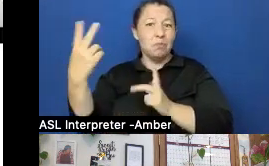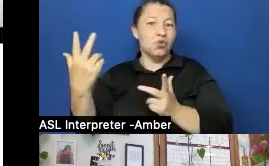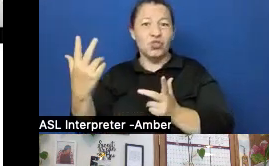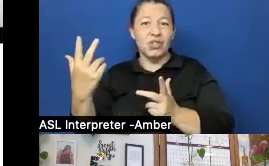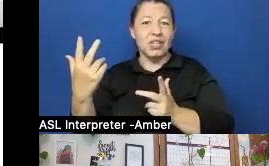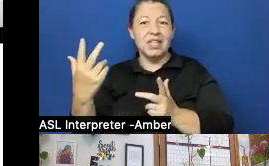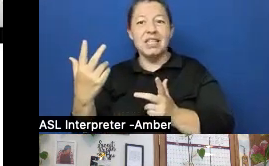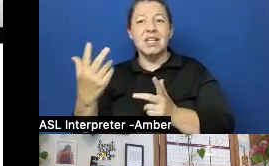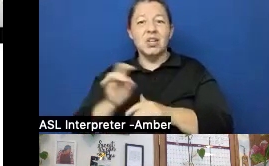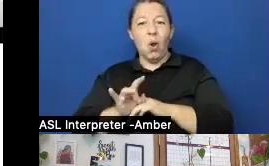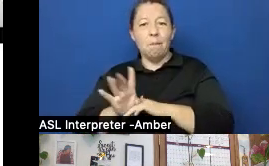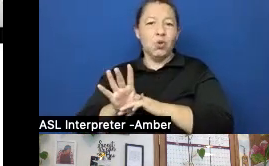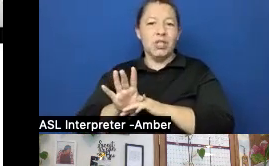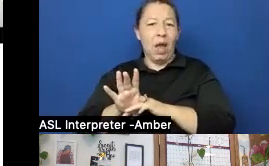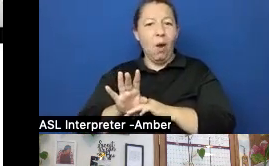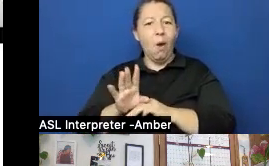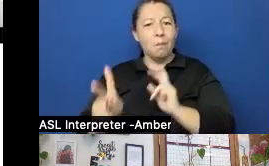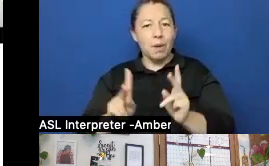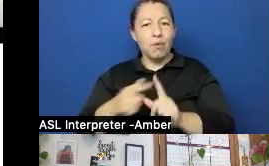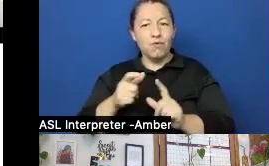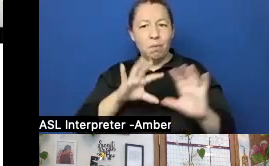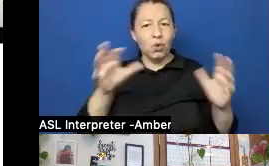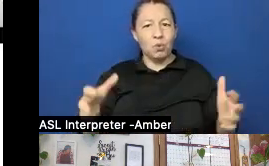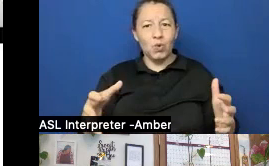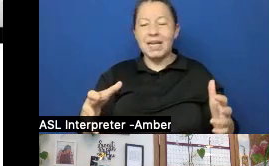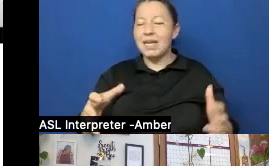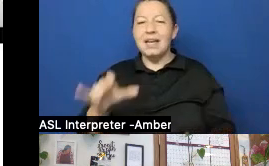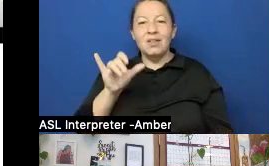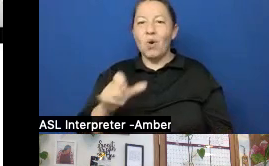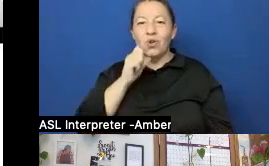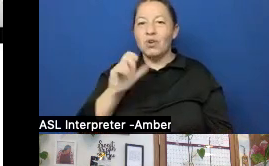pushing people out. Those are not our